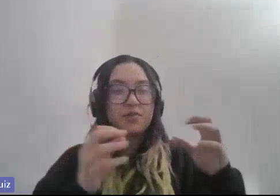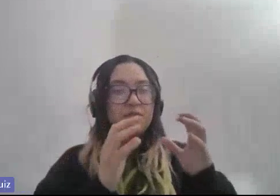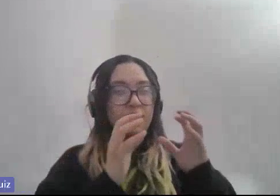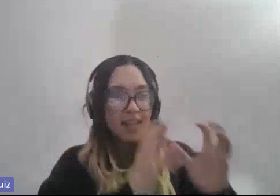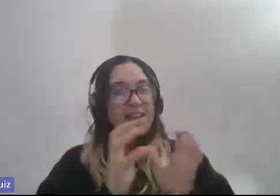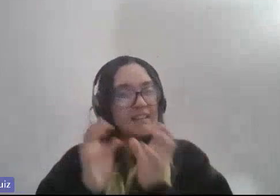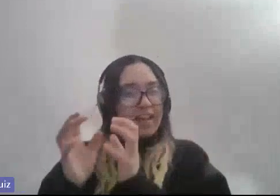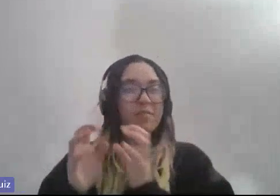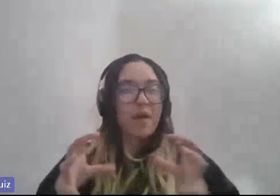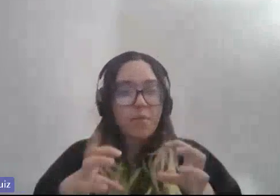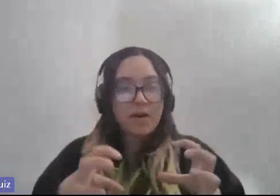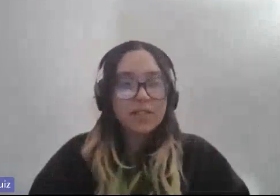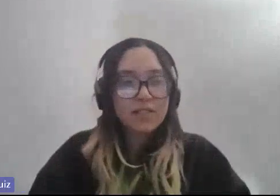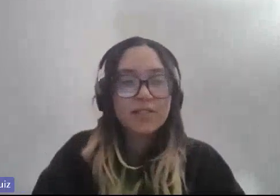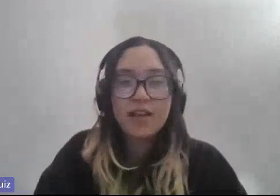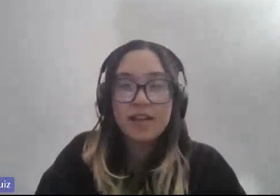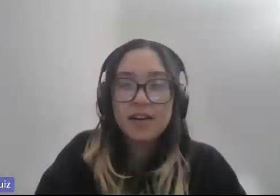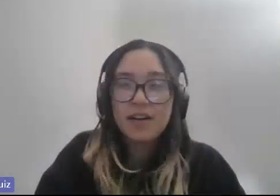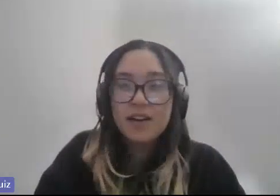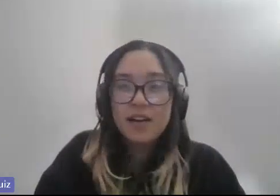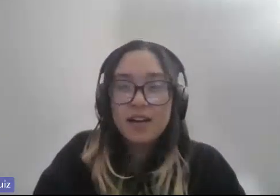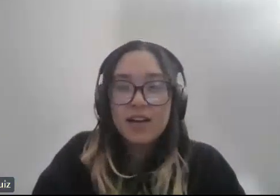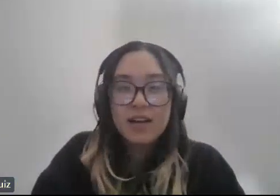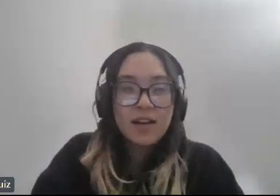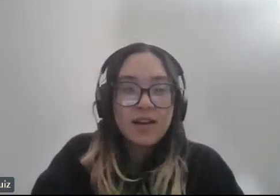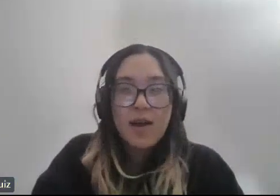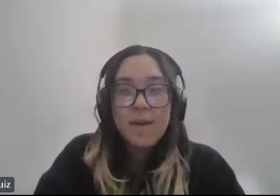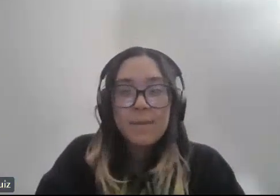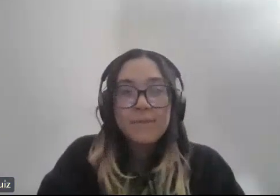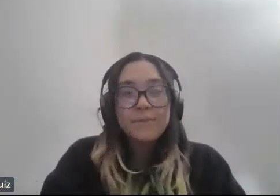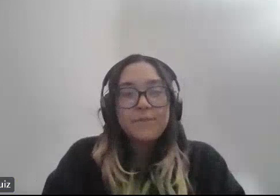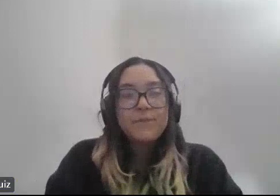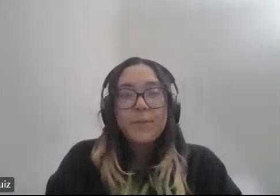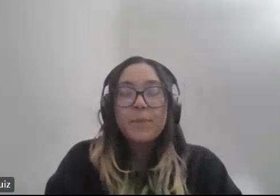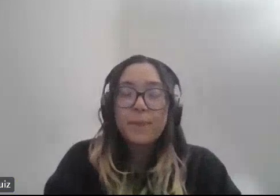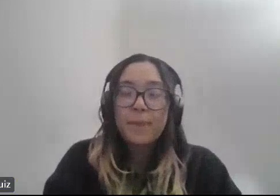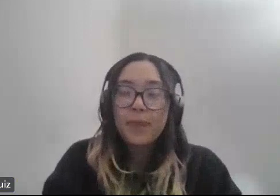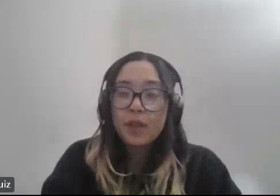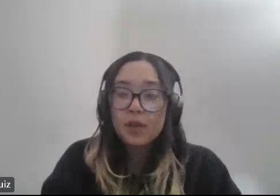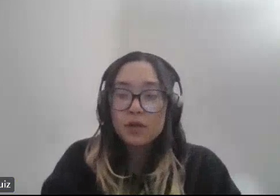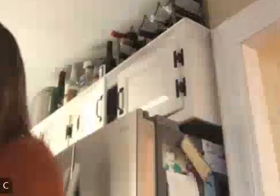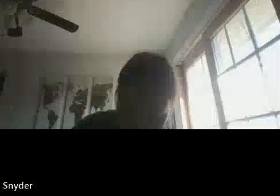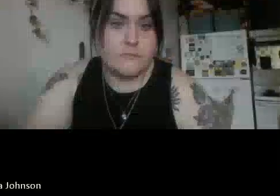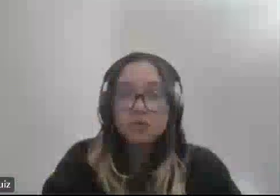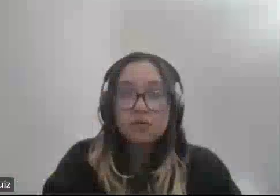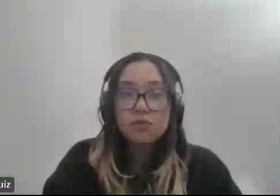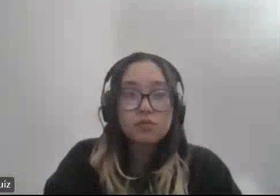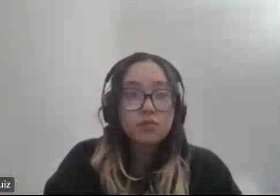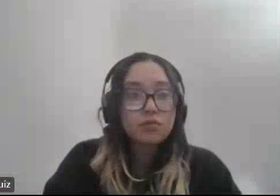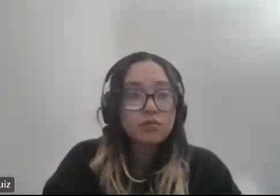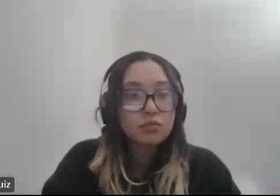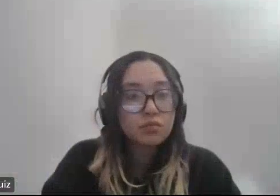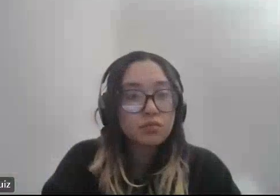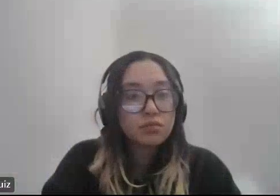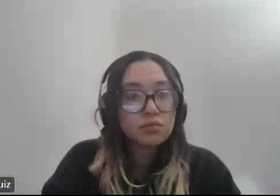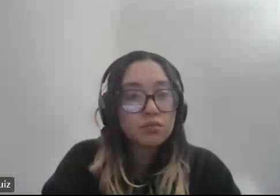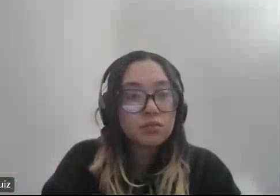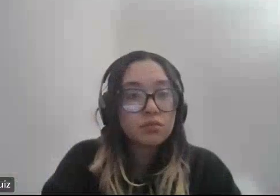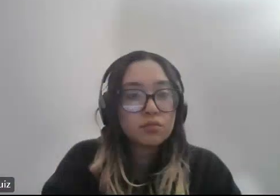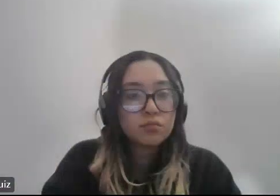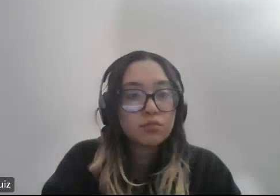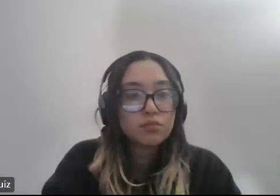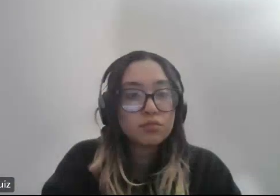trying to get like my parts together. Okay. So what I'm hearing is, and the